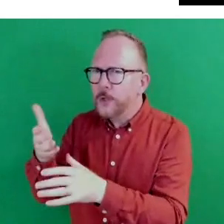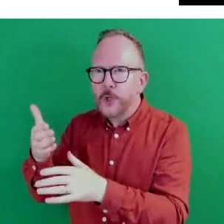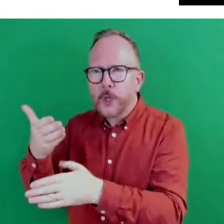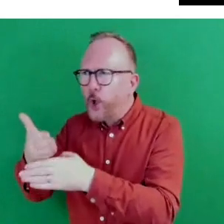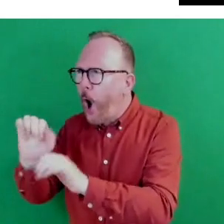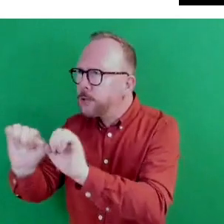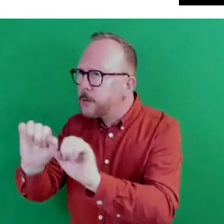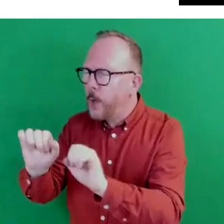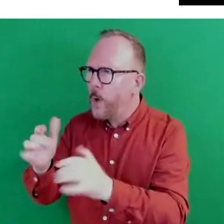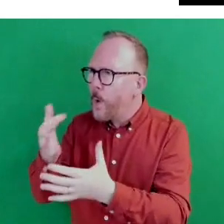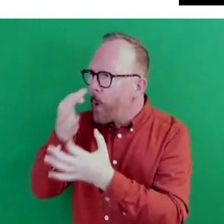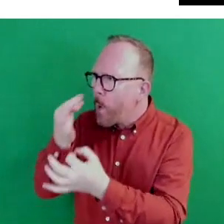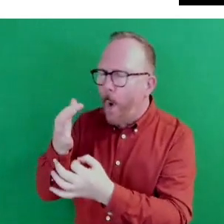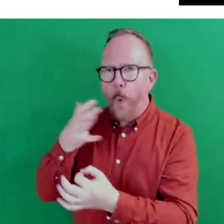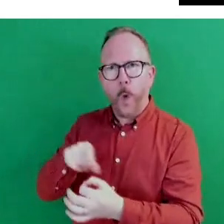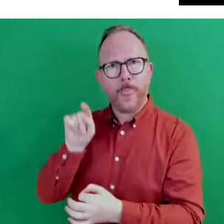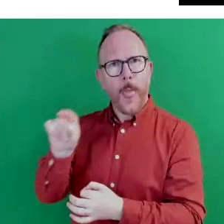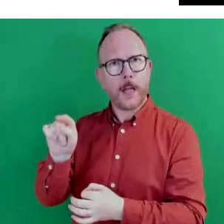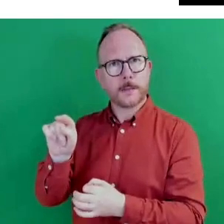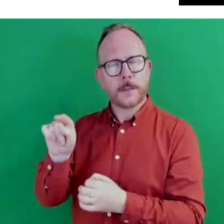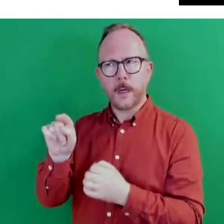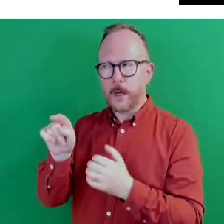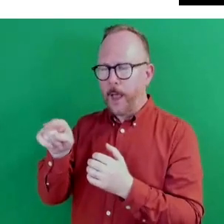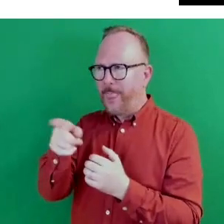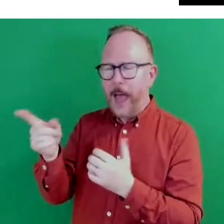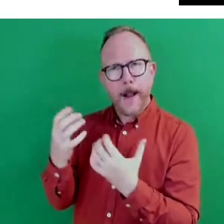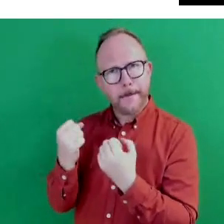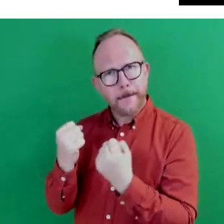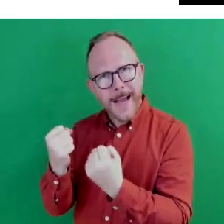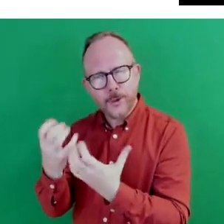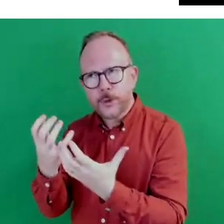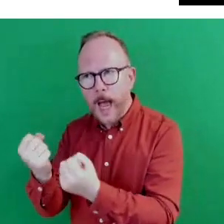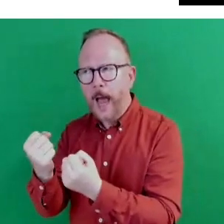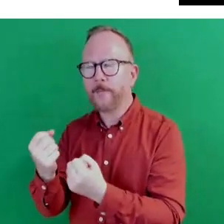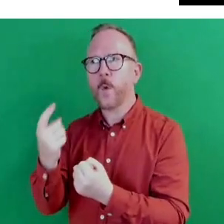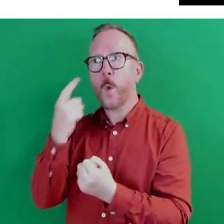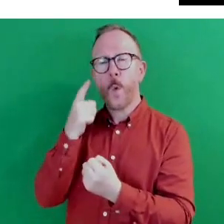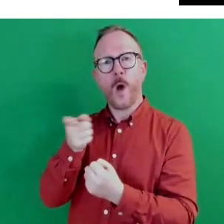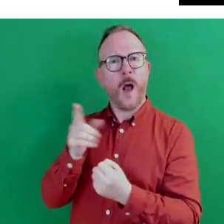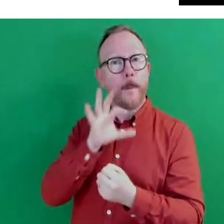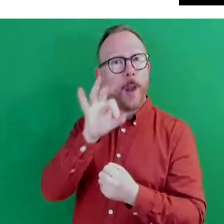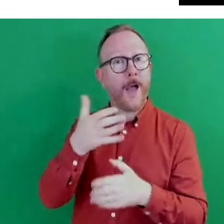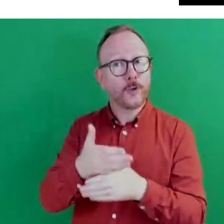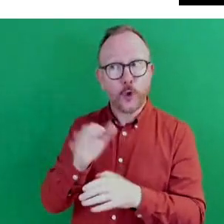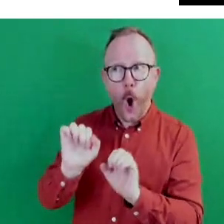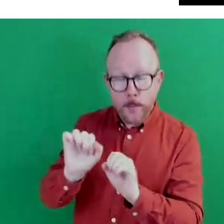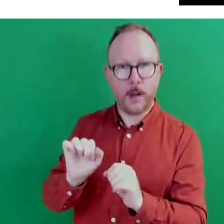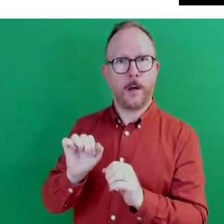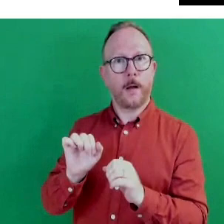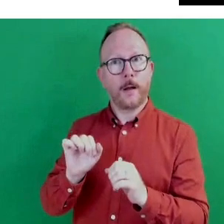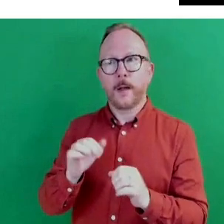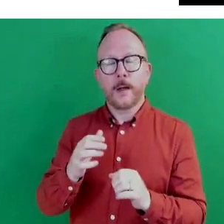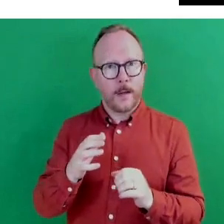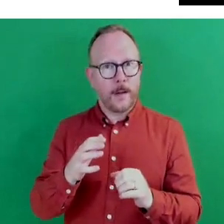applied and they were successful. Within our team as well, in Bucks, we've got people who used to be counsellors,